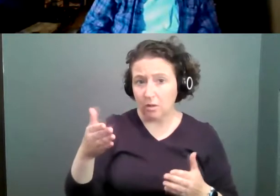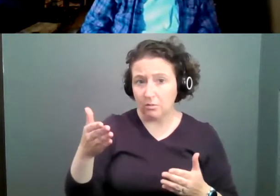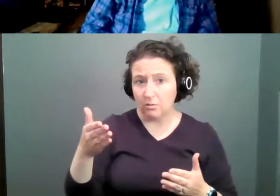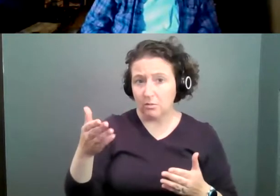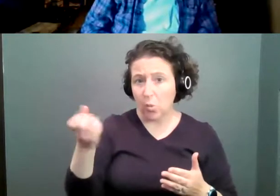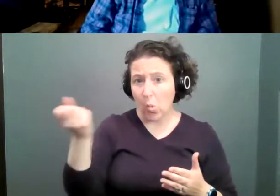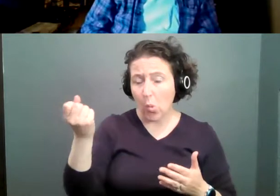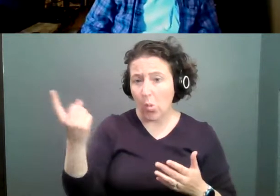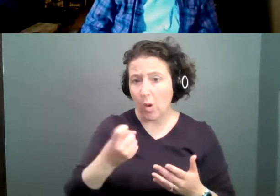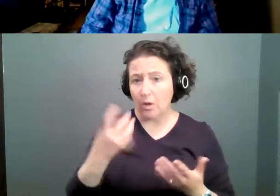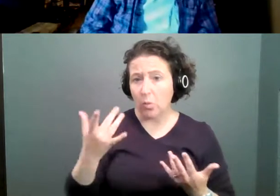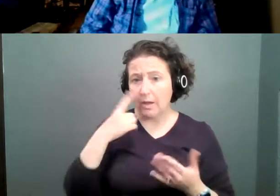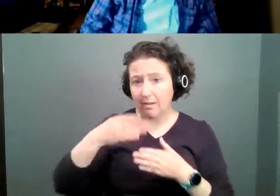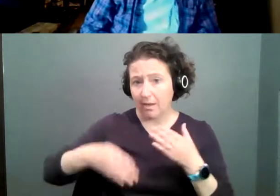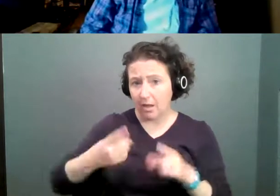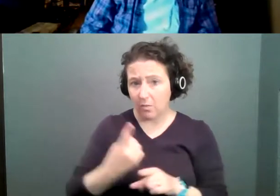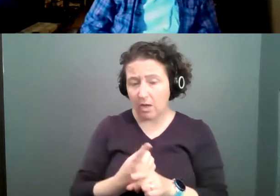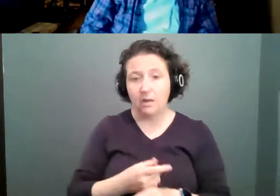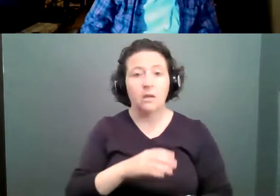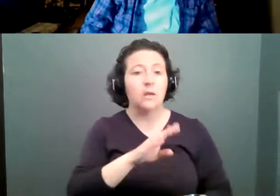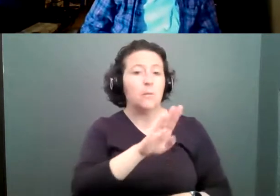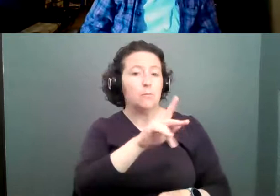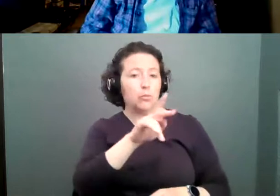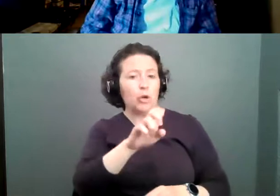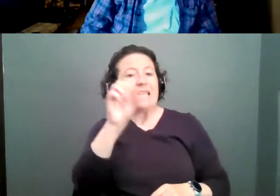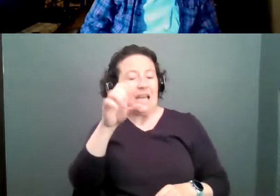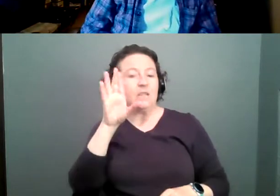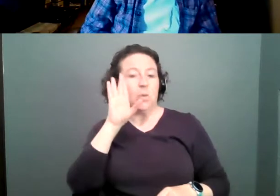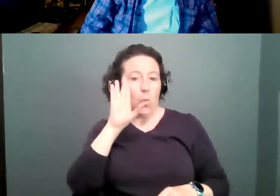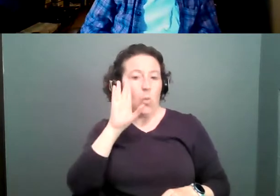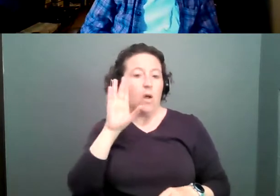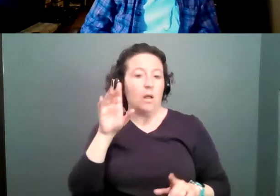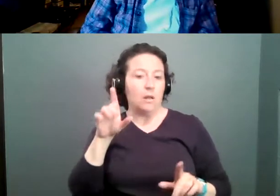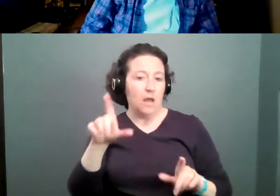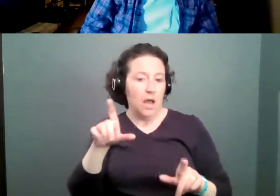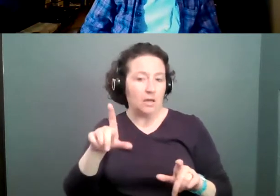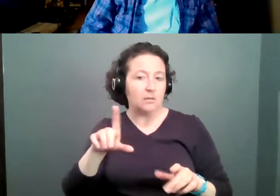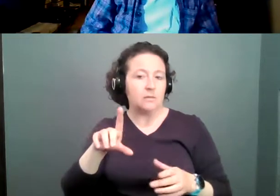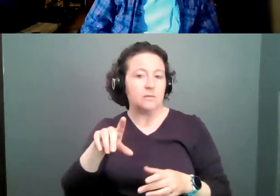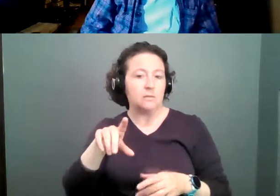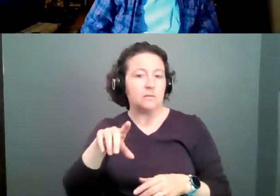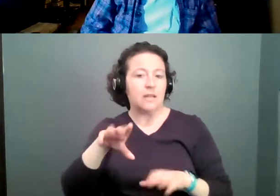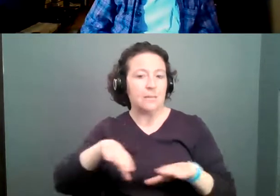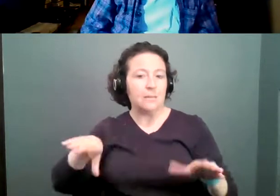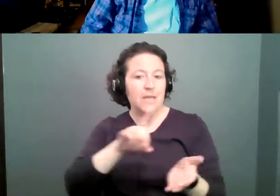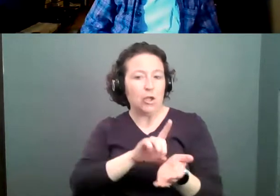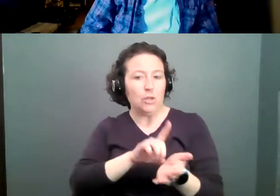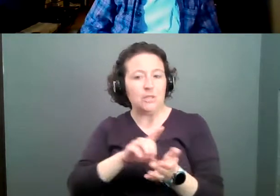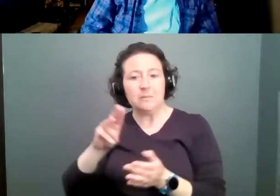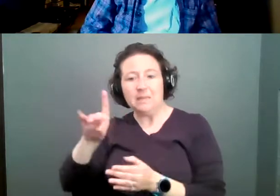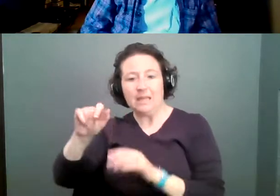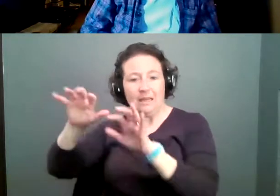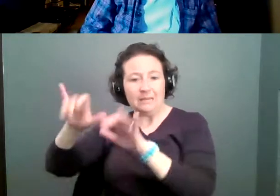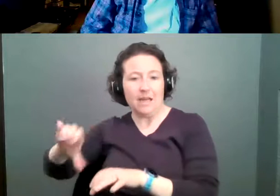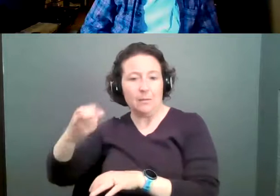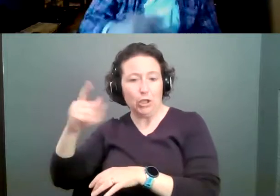till the end? Yeah, we'll ask some questions of the pediatricians on the call as well. Media can type the questions into the chat